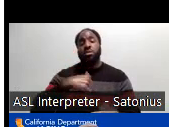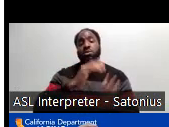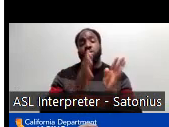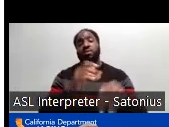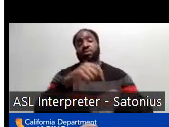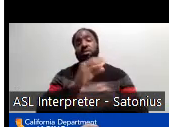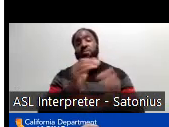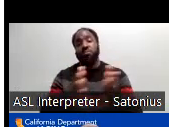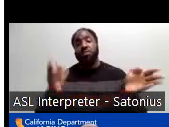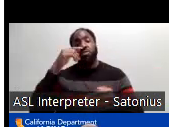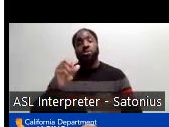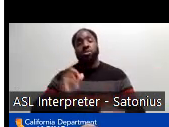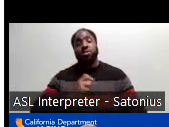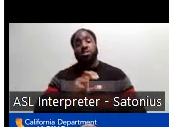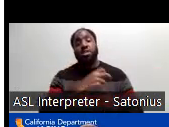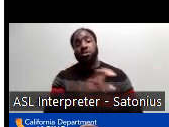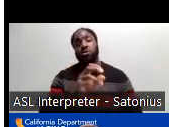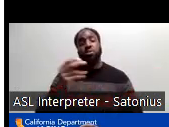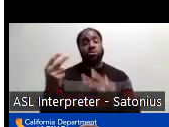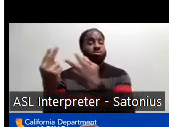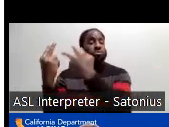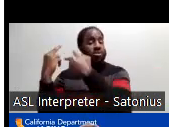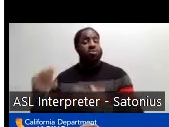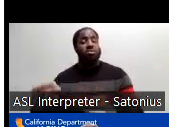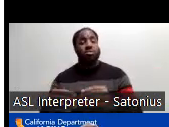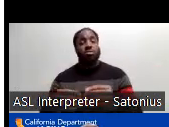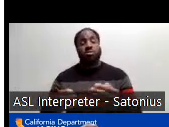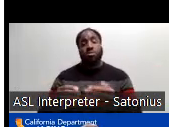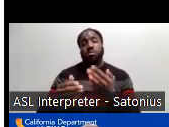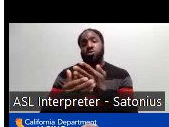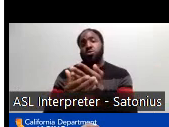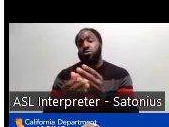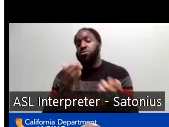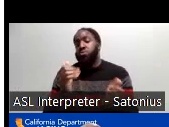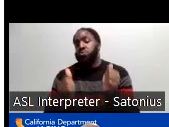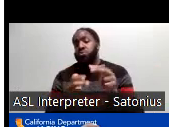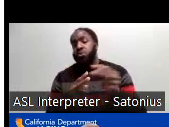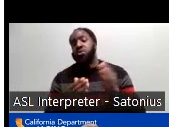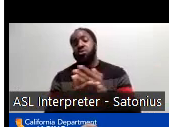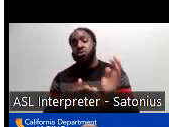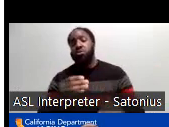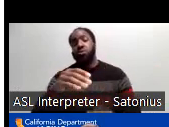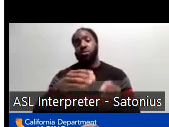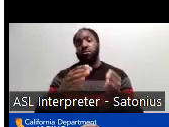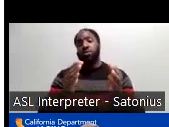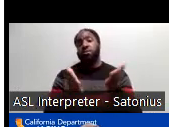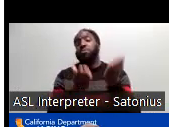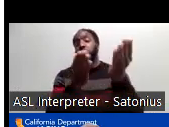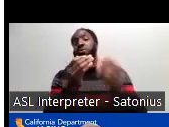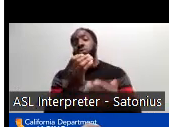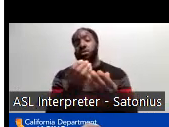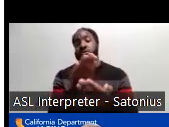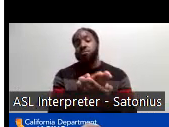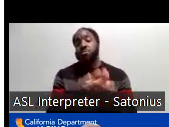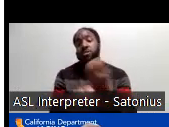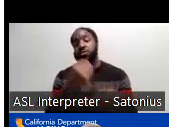for stakeholder committee reflections, be it on the master plan for aging, the proposed budget, the events that have